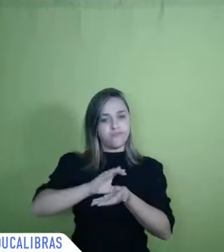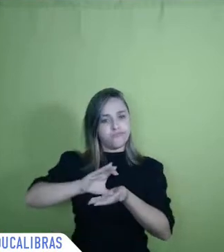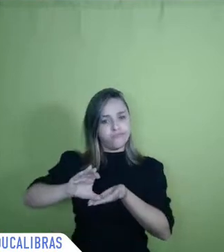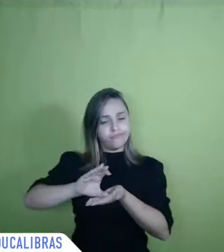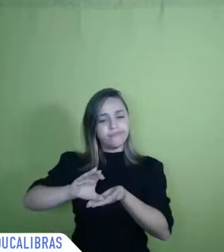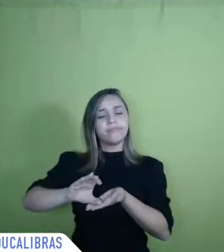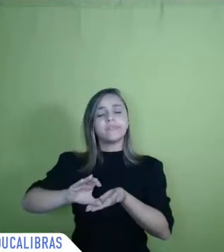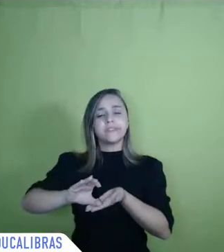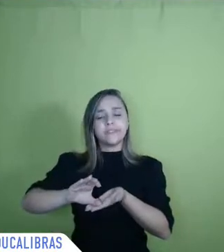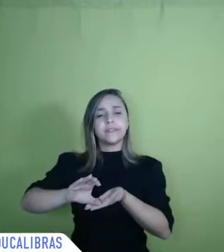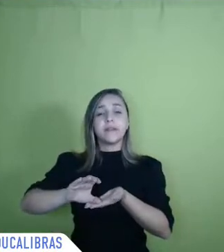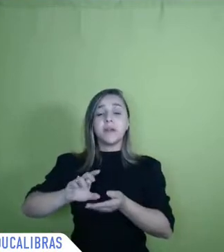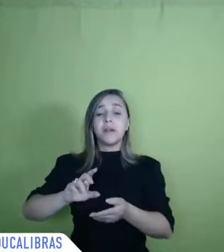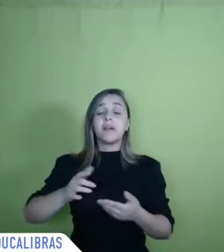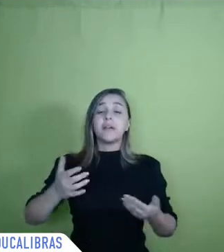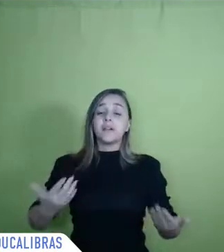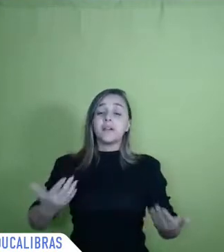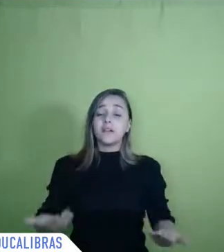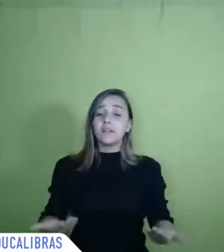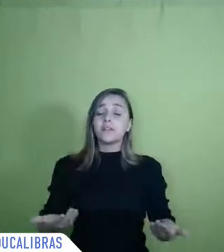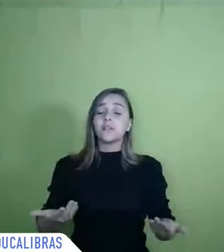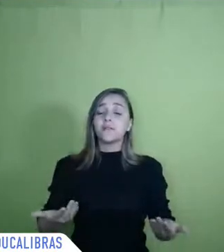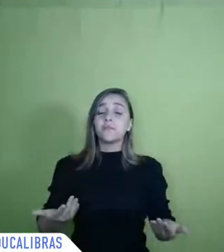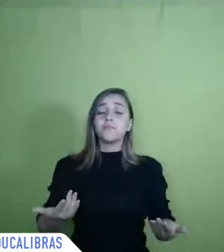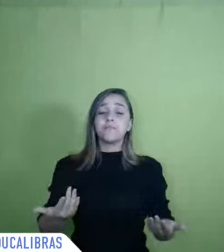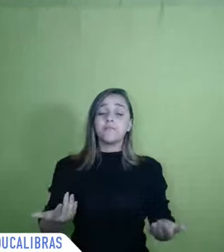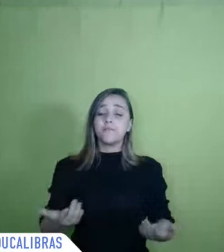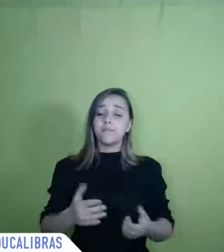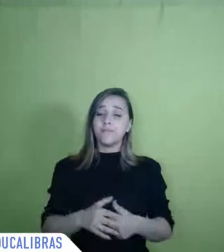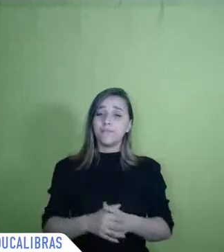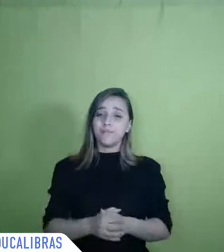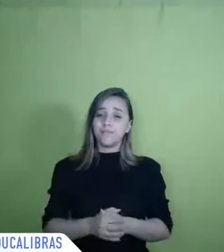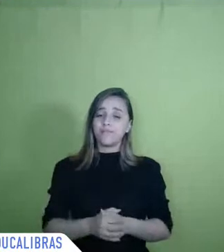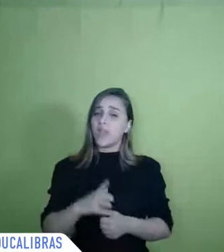and disincentivizing the investment.